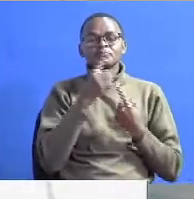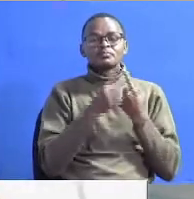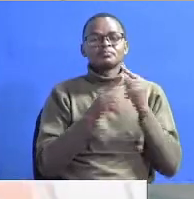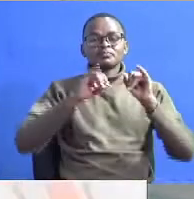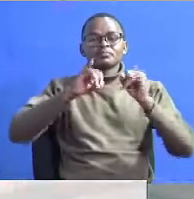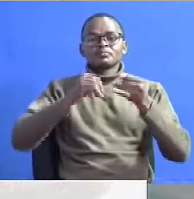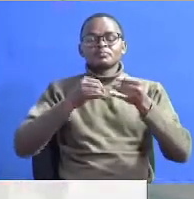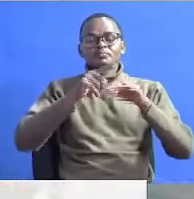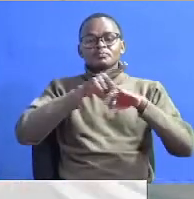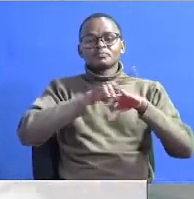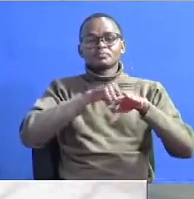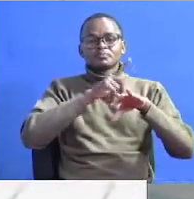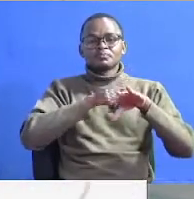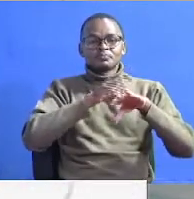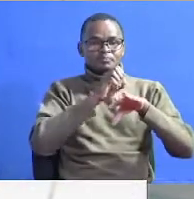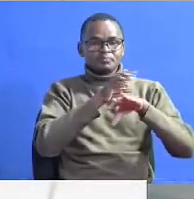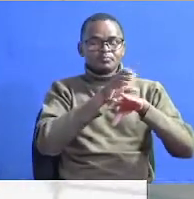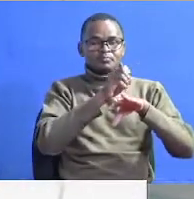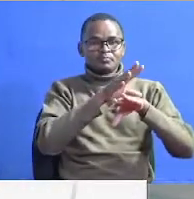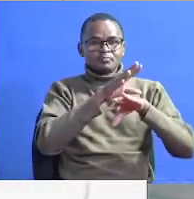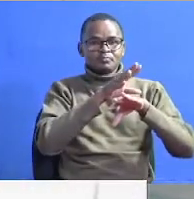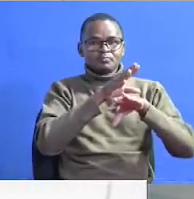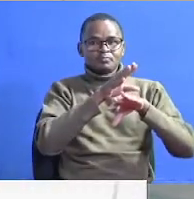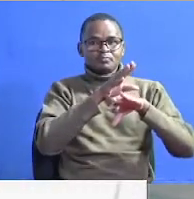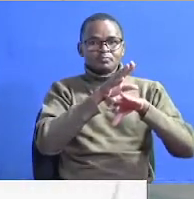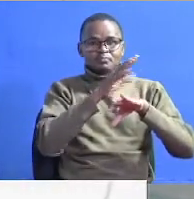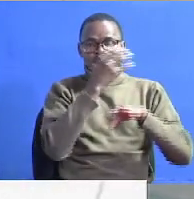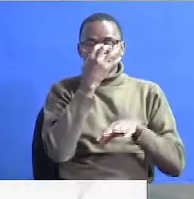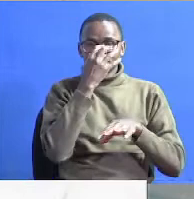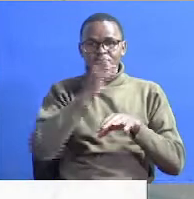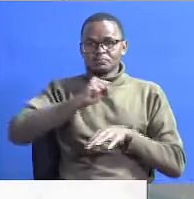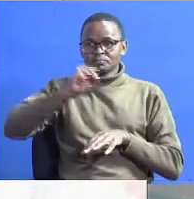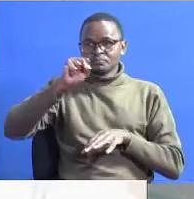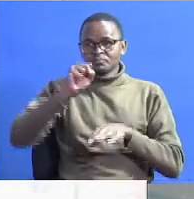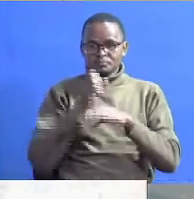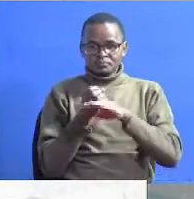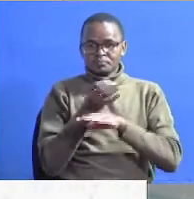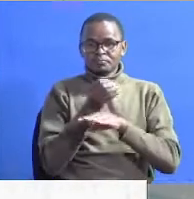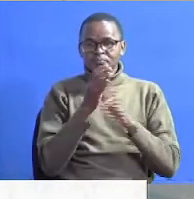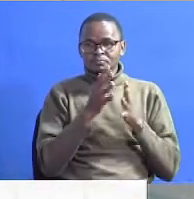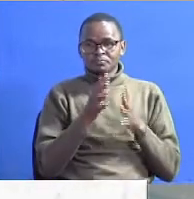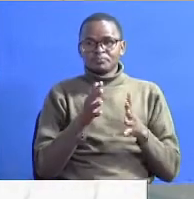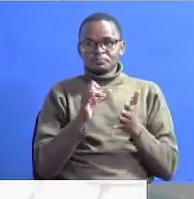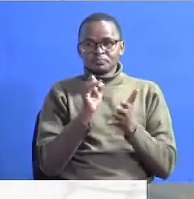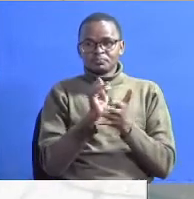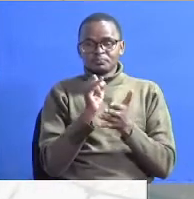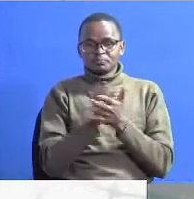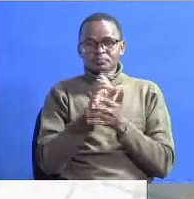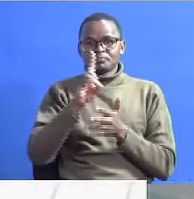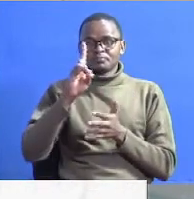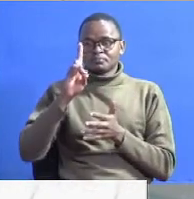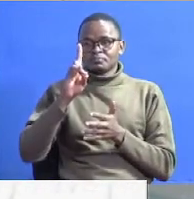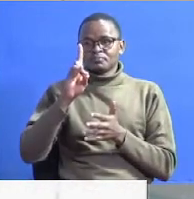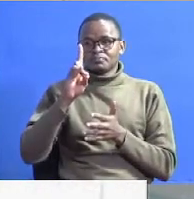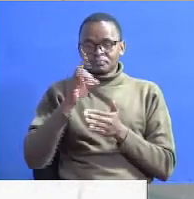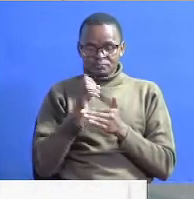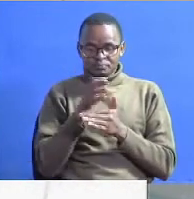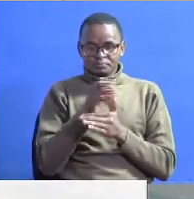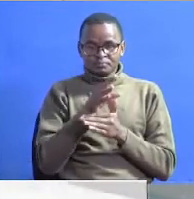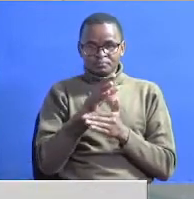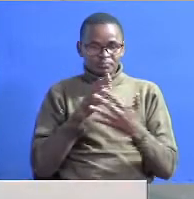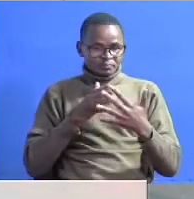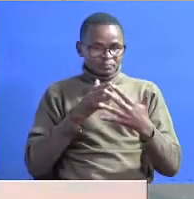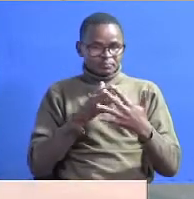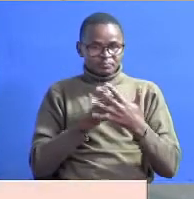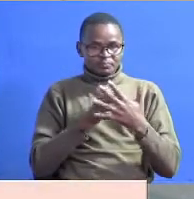new dawn. We are advising the William Ruto political advisors that they should advise him to shut